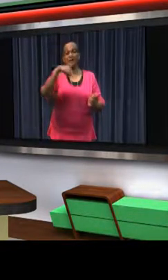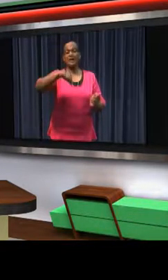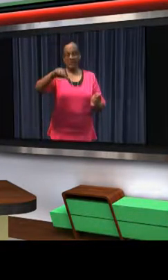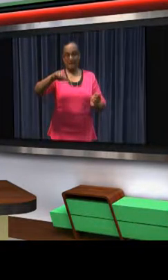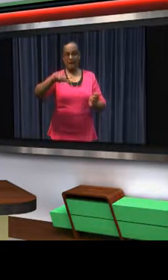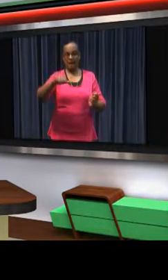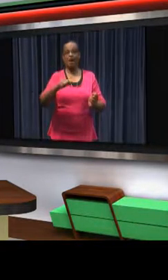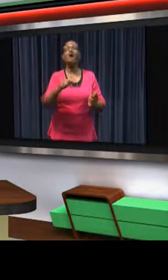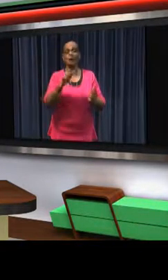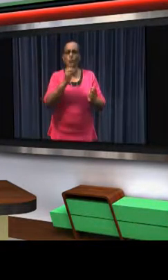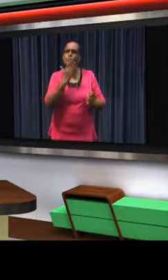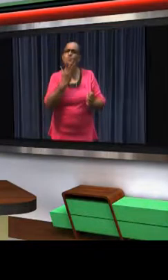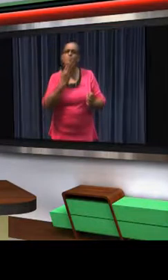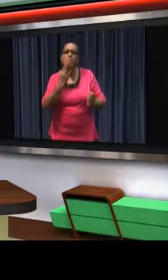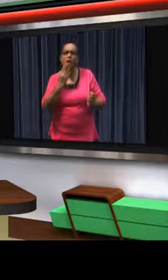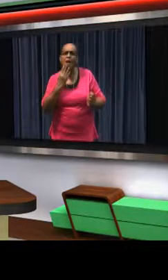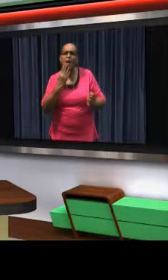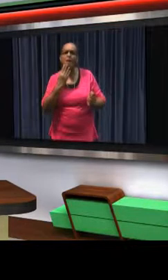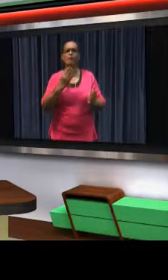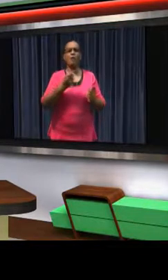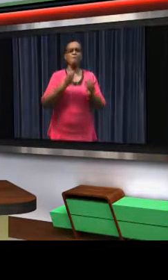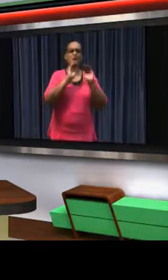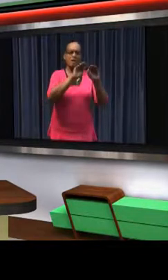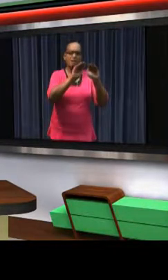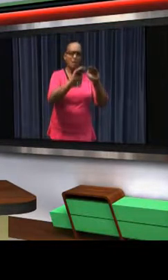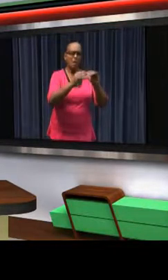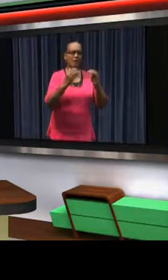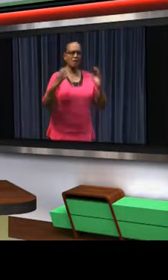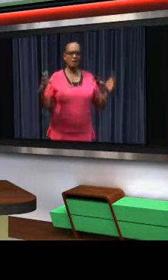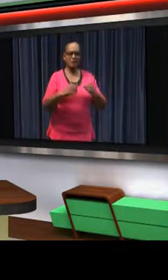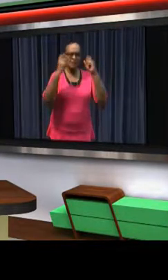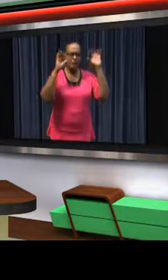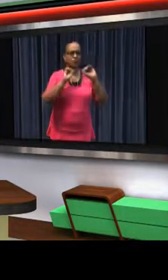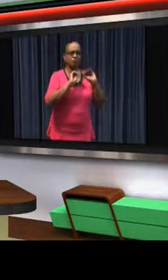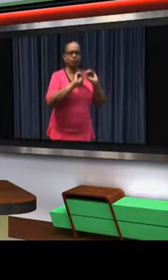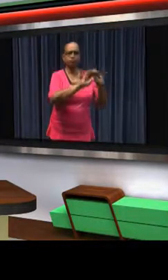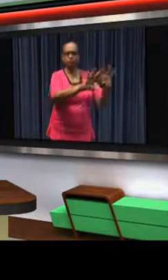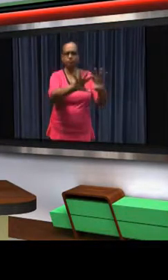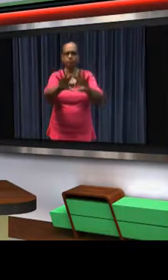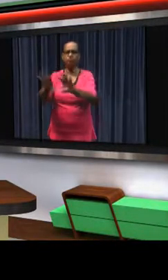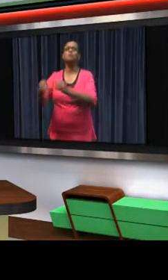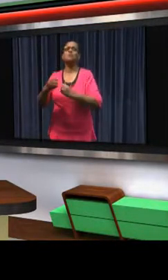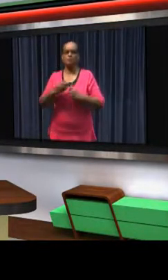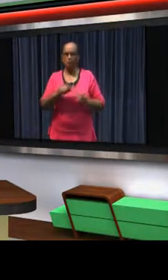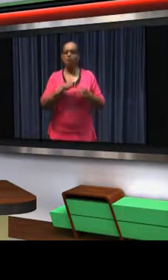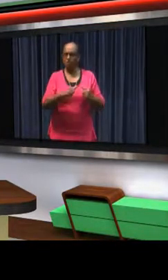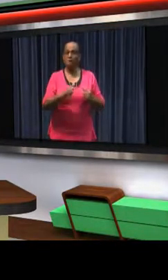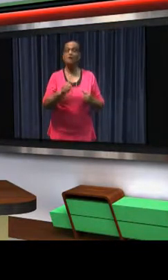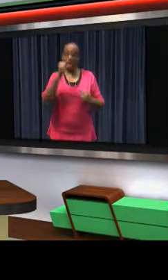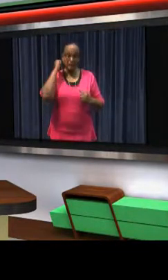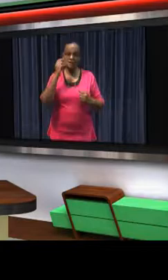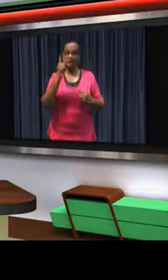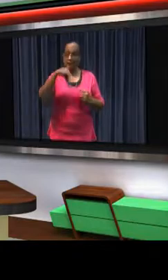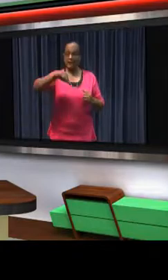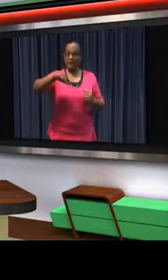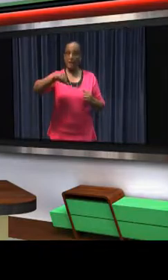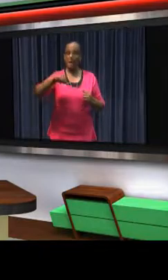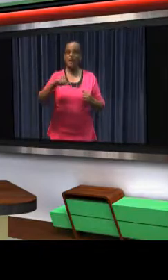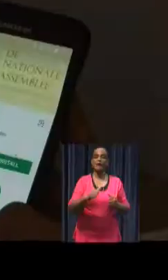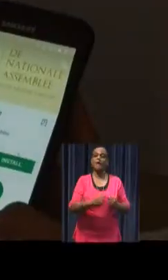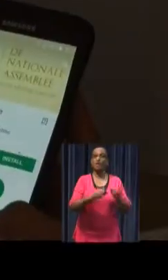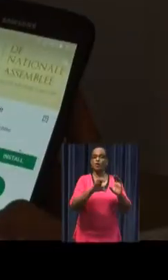constitutional tasks better it must be easier for the National Assembly to send information to the society